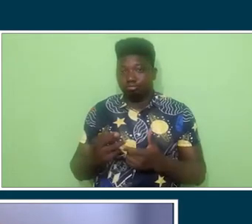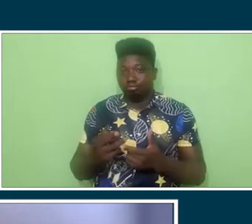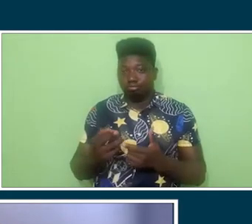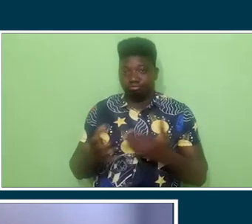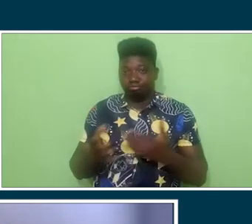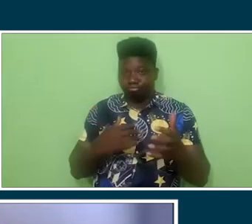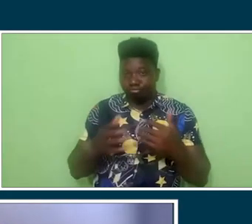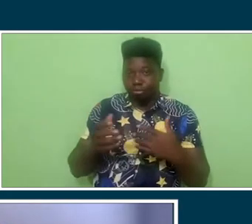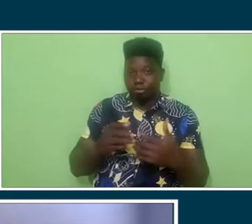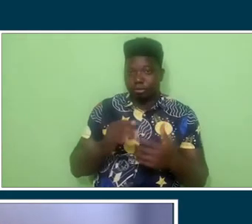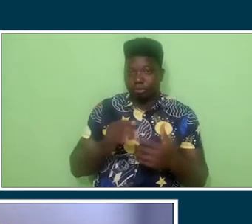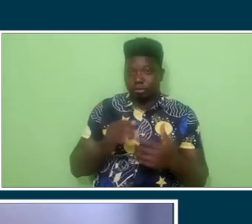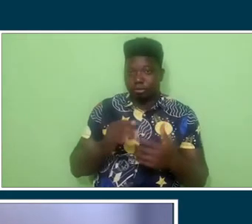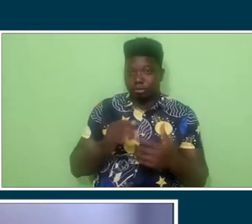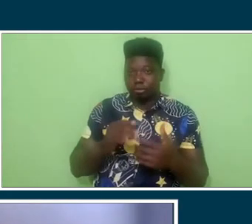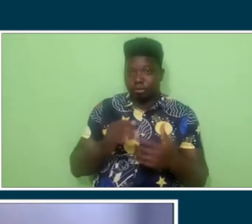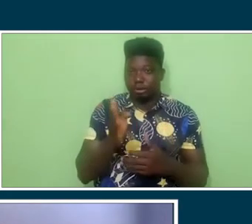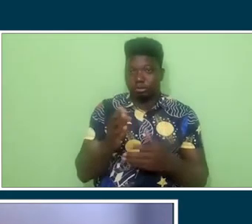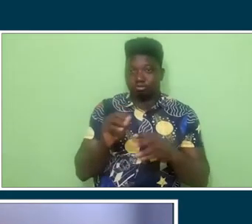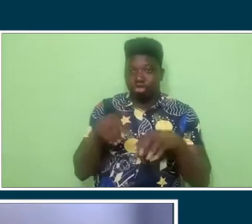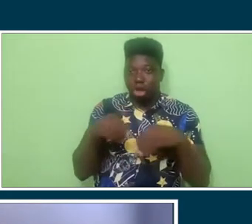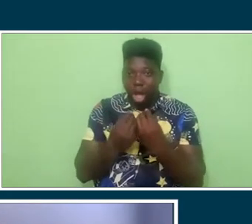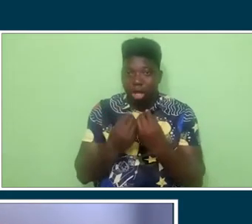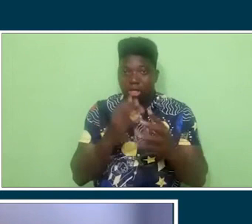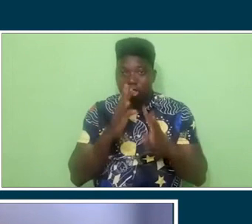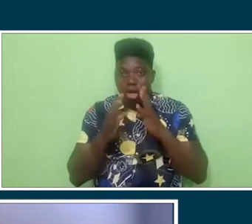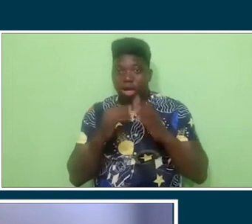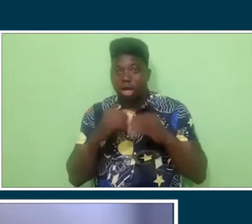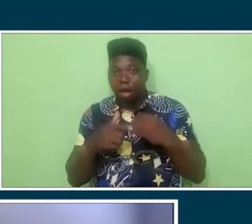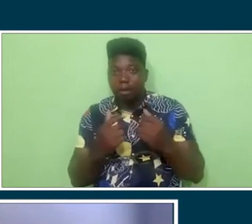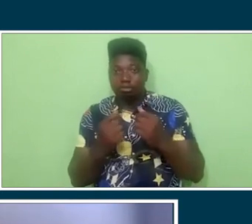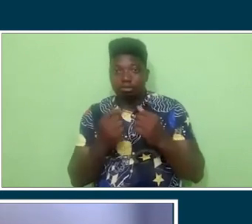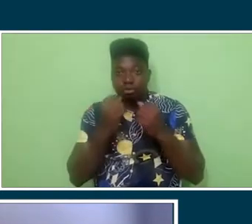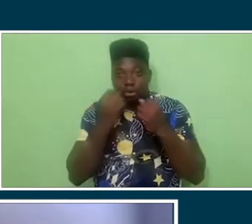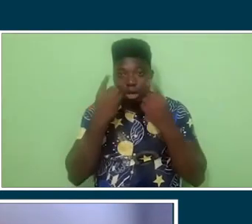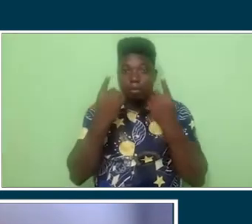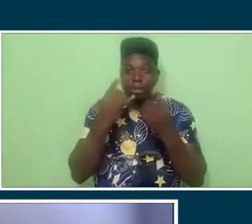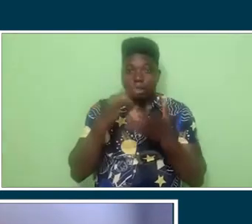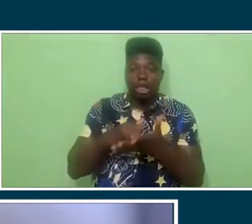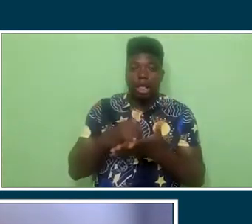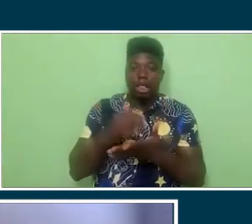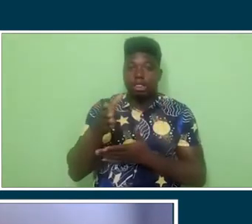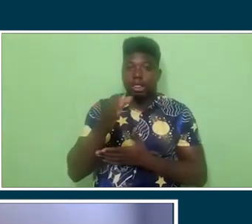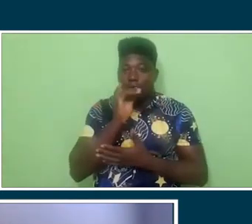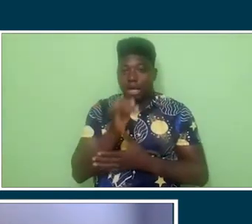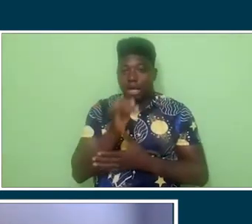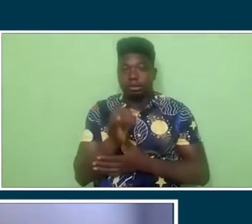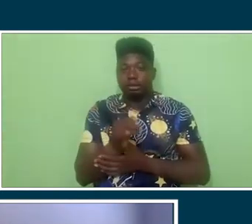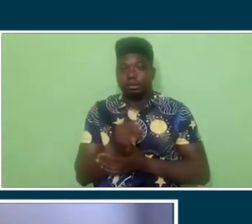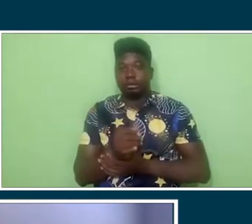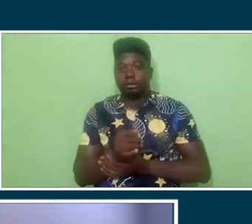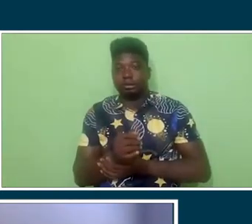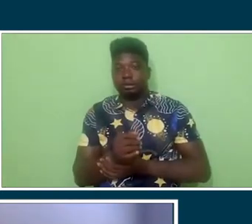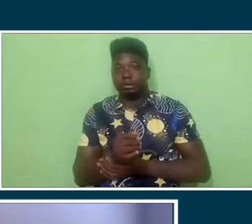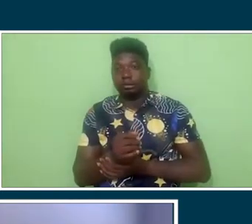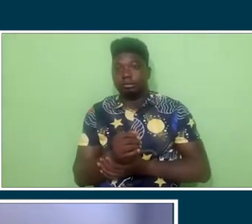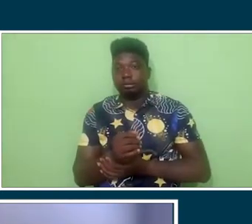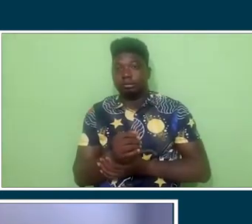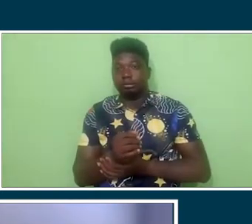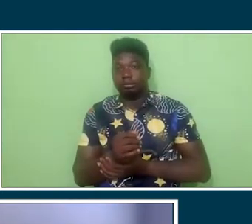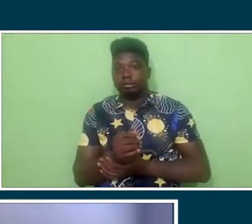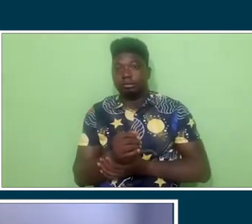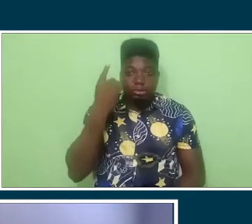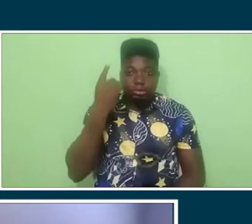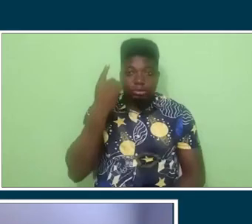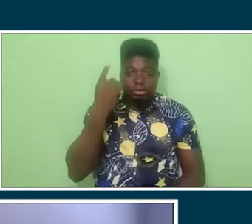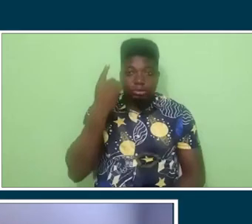liberation work, when we wake up to that, there is, I think, an understandable and natural tendency to want